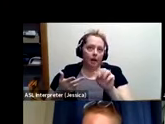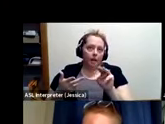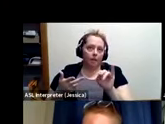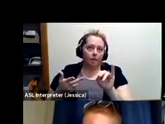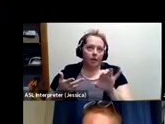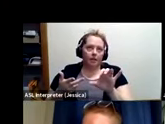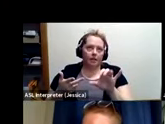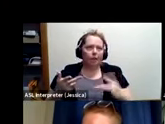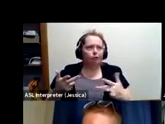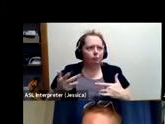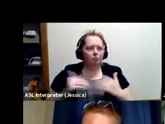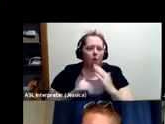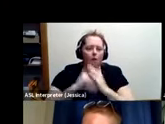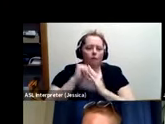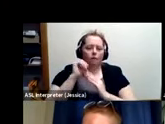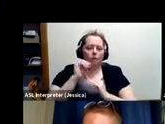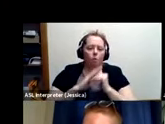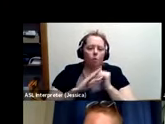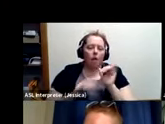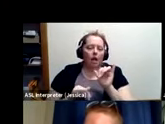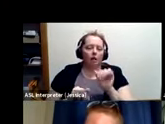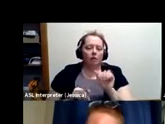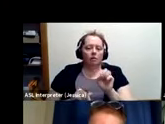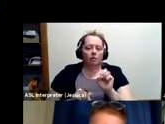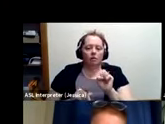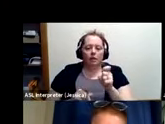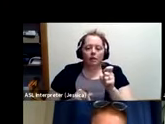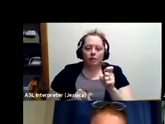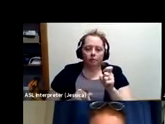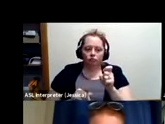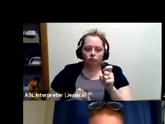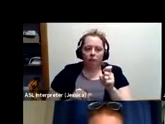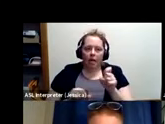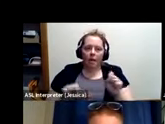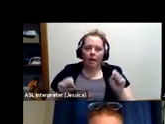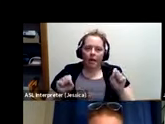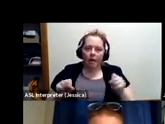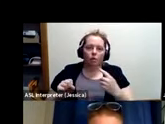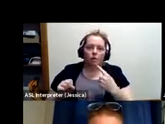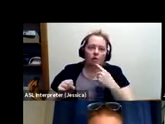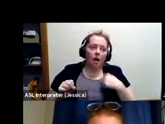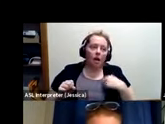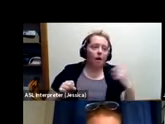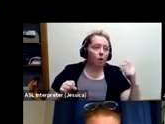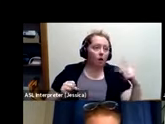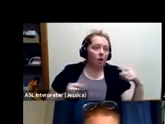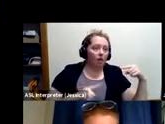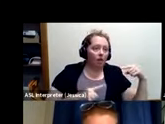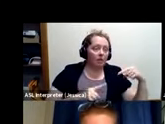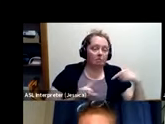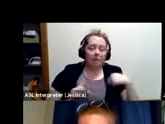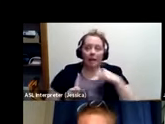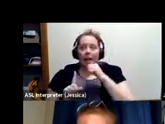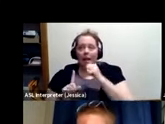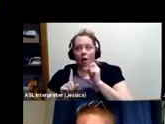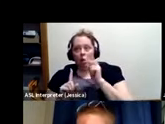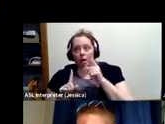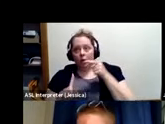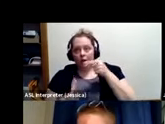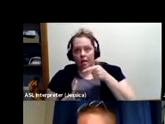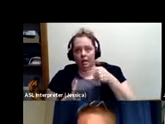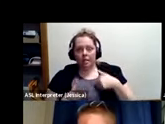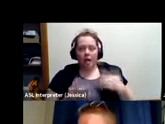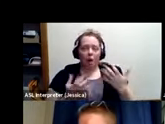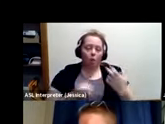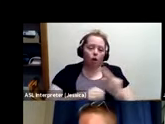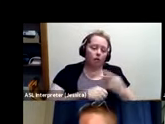a relationship, making sure that you have an understanding with things that you're okay with and things that you're not okay with, the language that you want to be used and the language that you want your